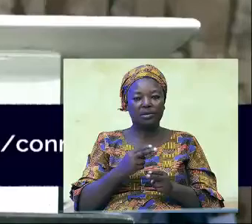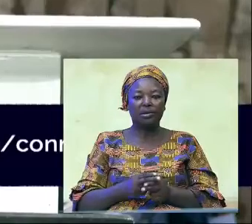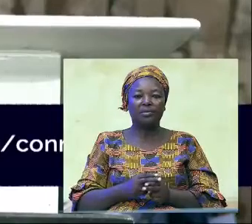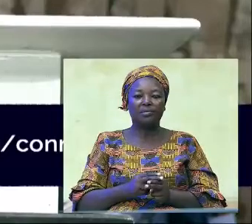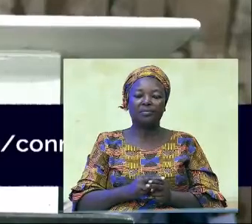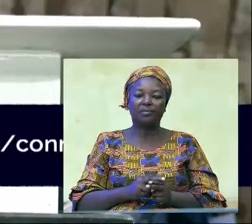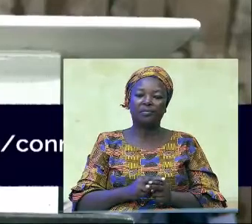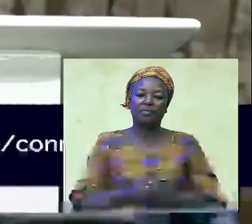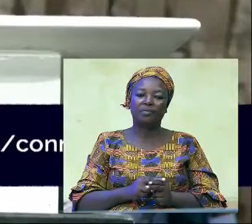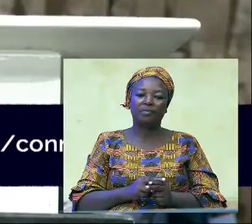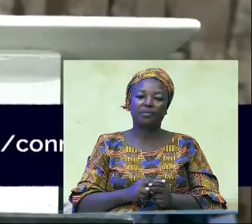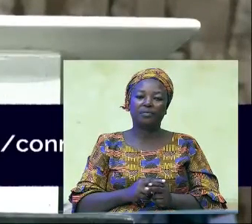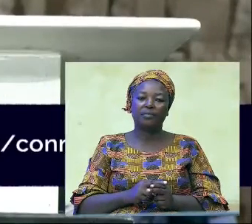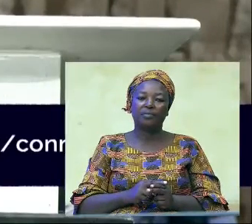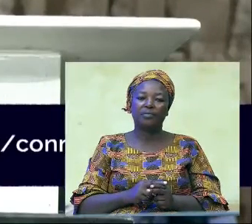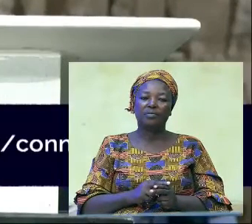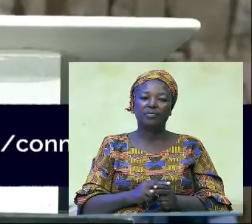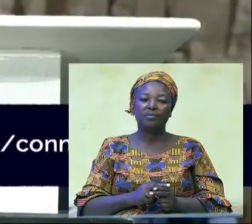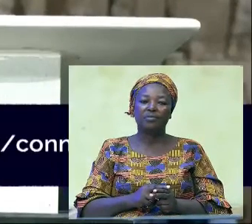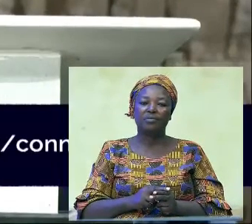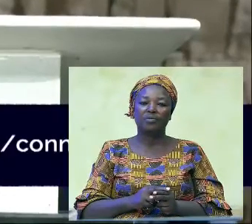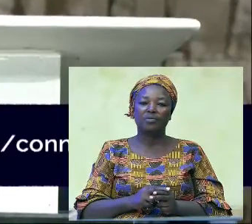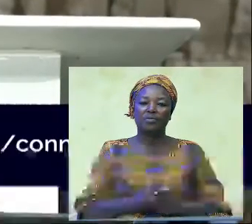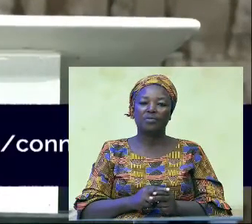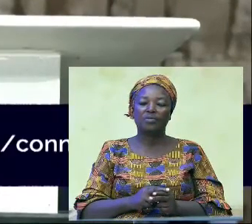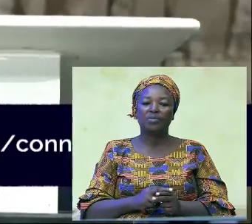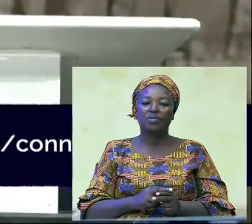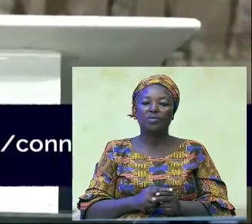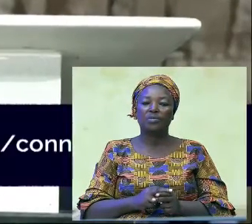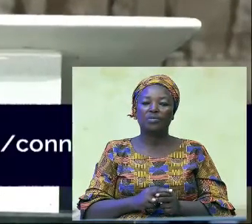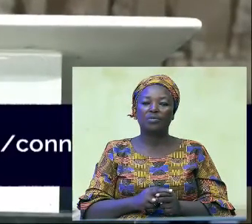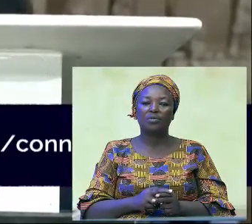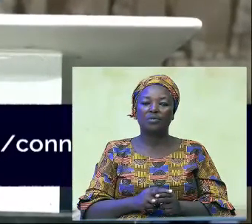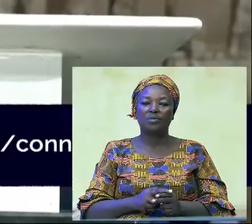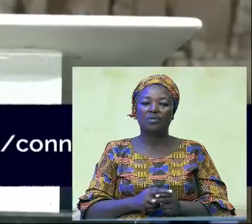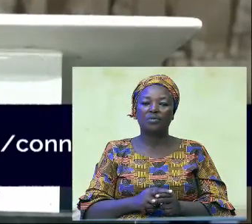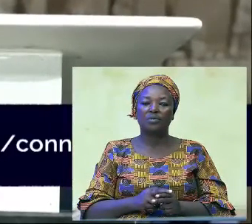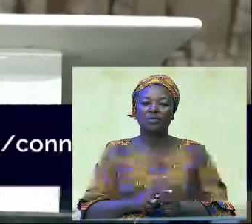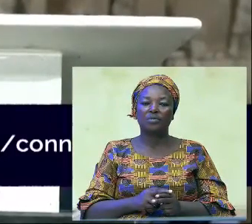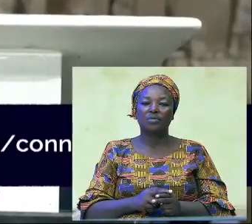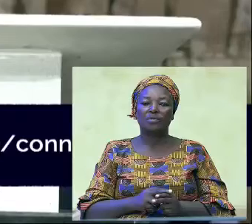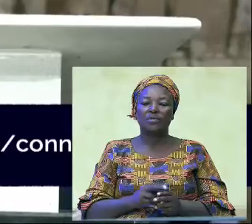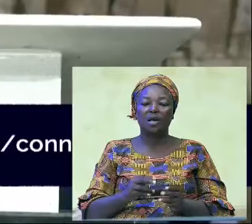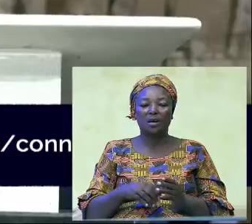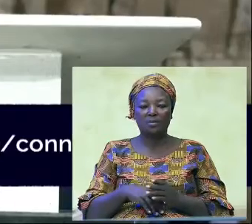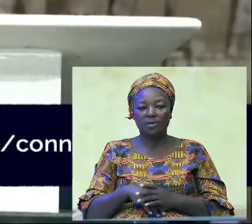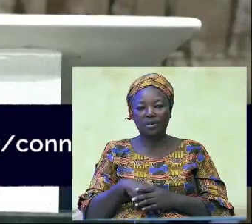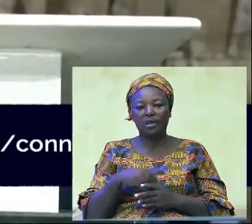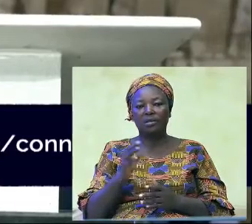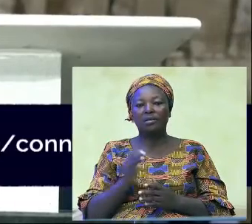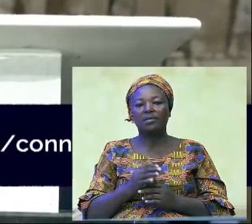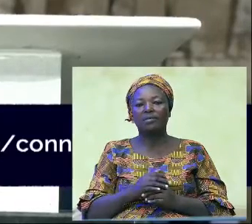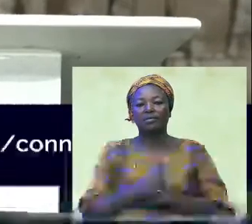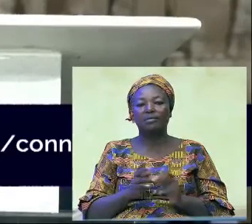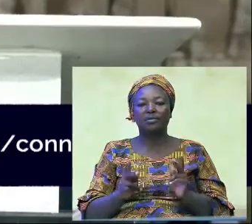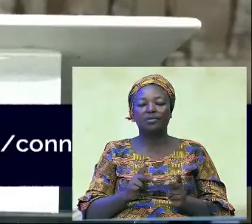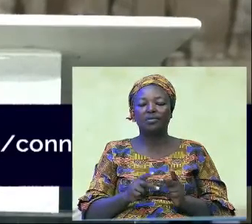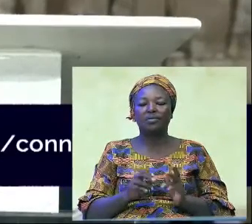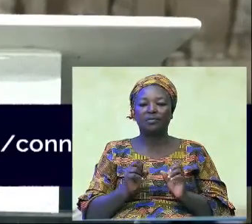Okay, you are true in hall outside over there. What of outside to my middle, to the